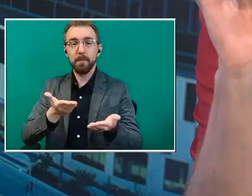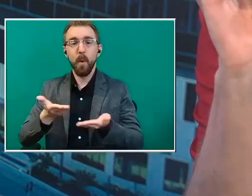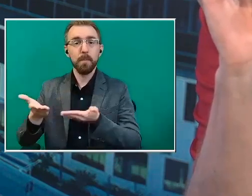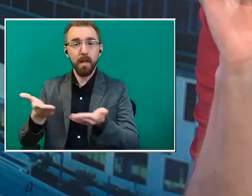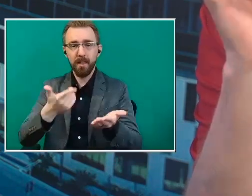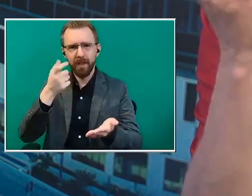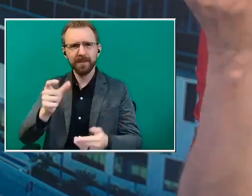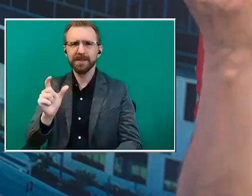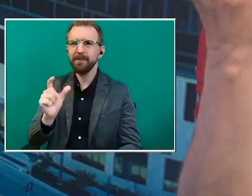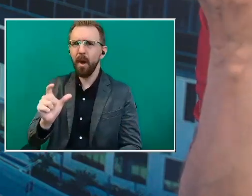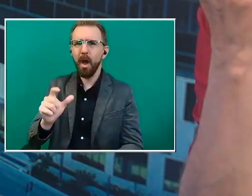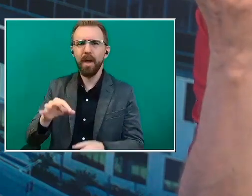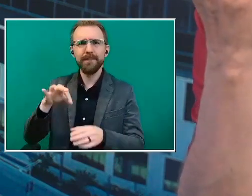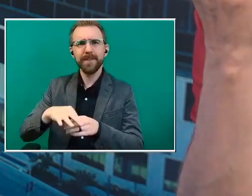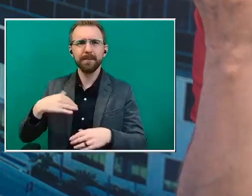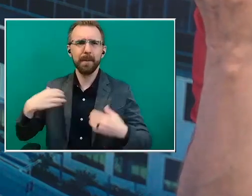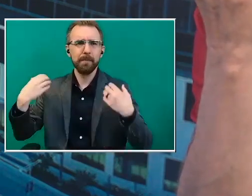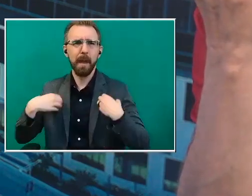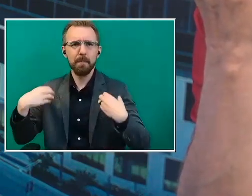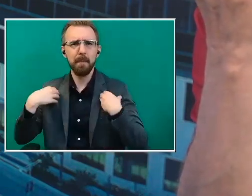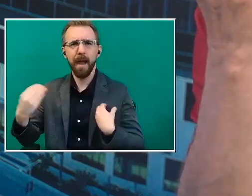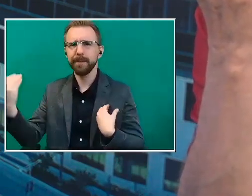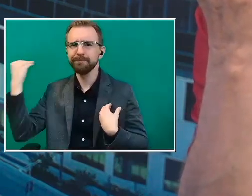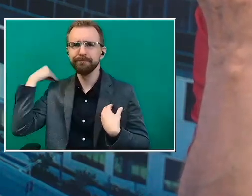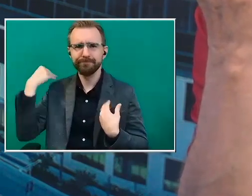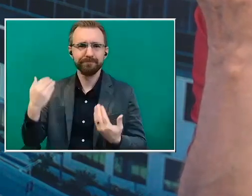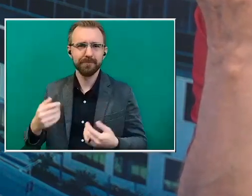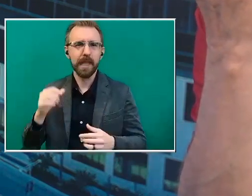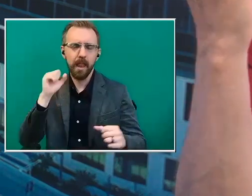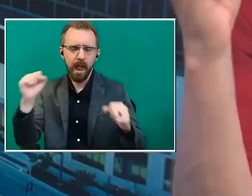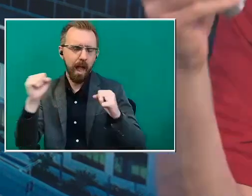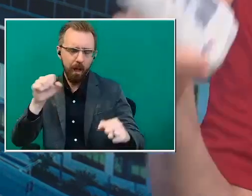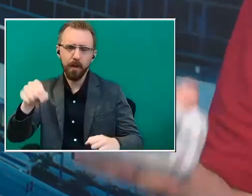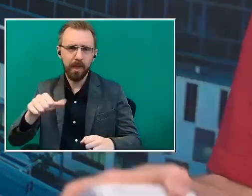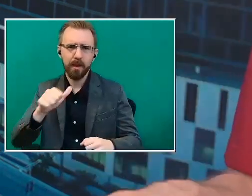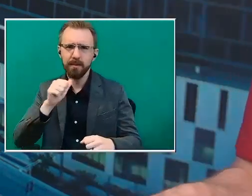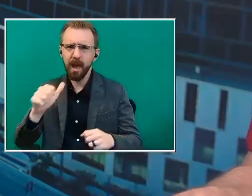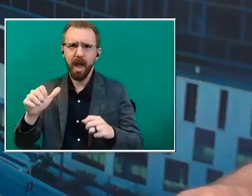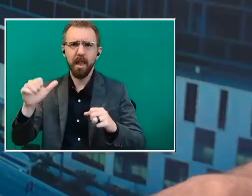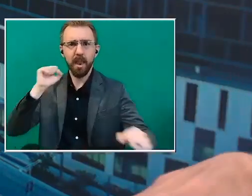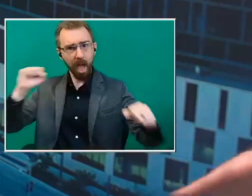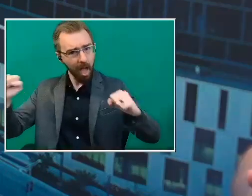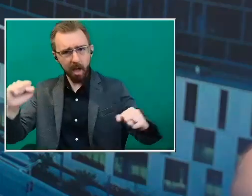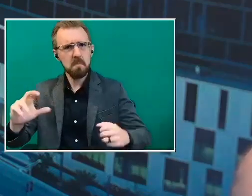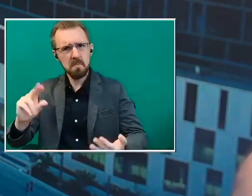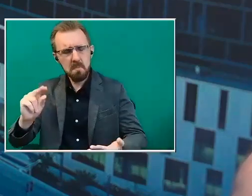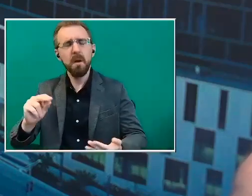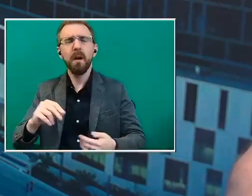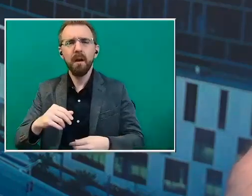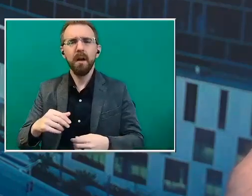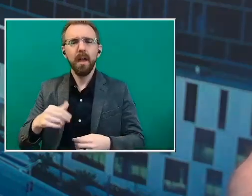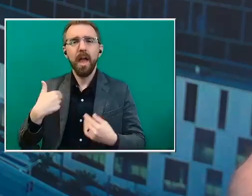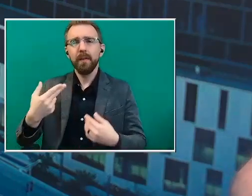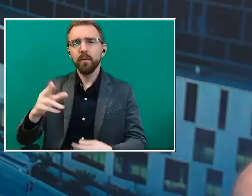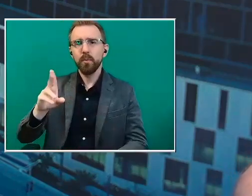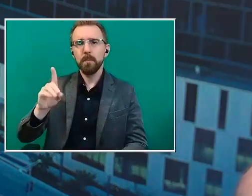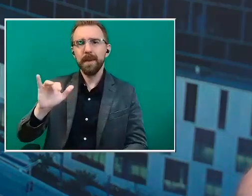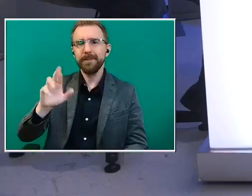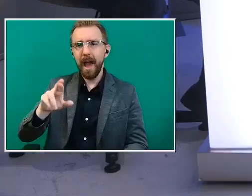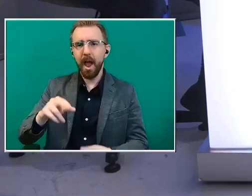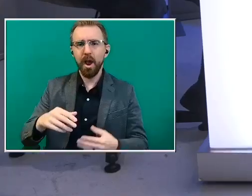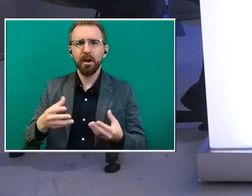a backpack. It's a little bit louder, not loud at all, however, and doesn't have this humidifier, and this makes it easier